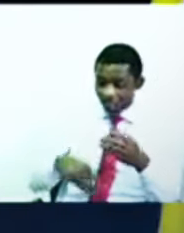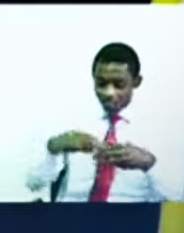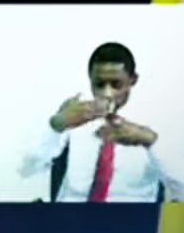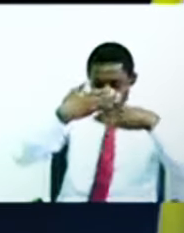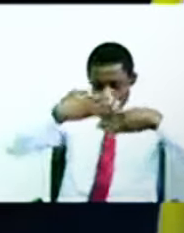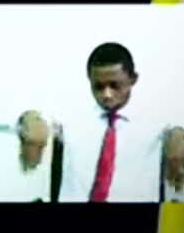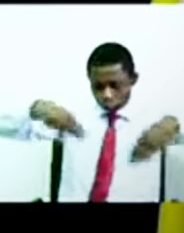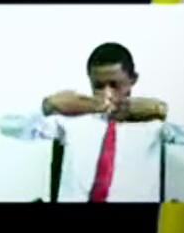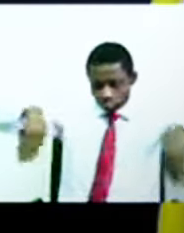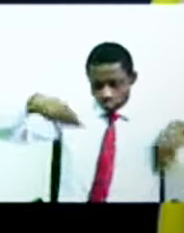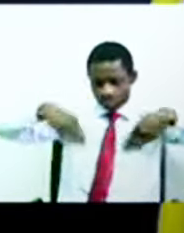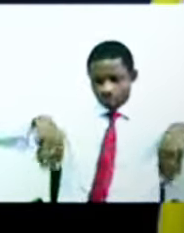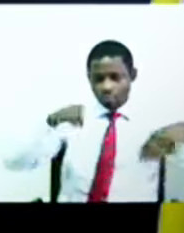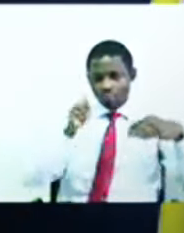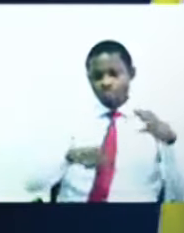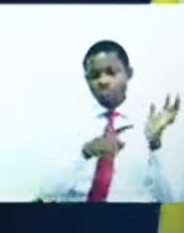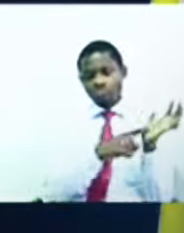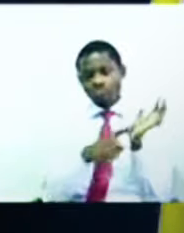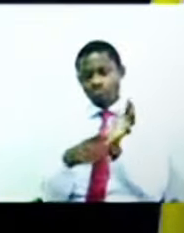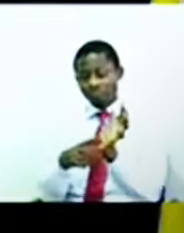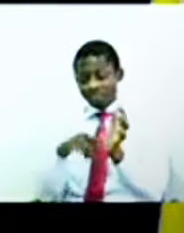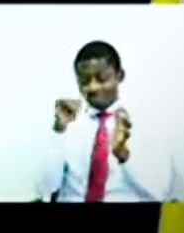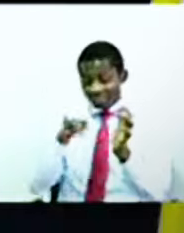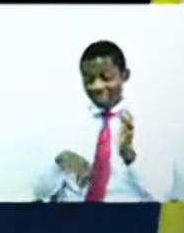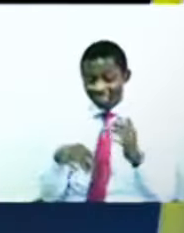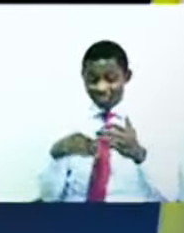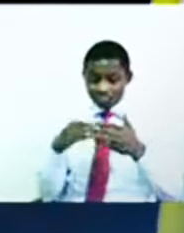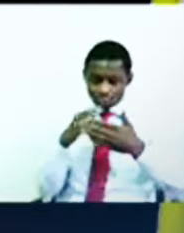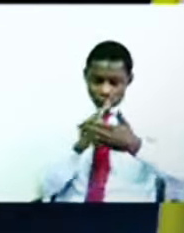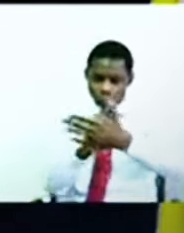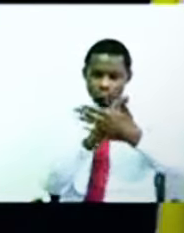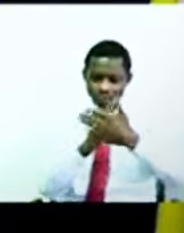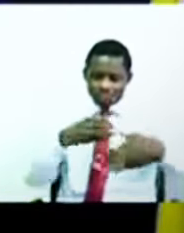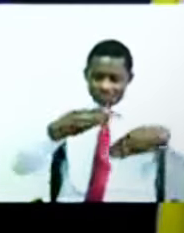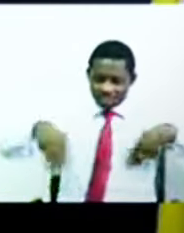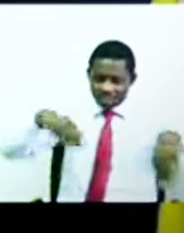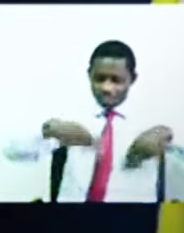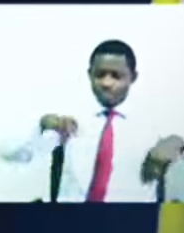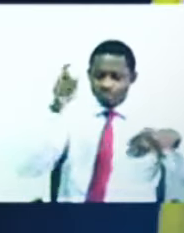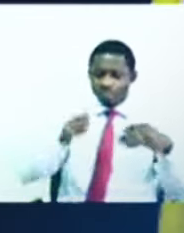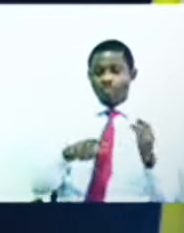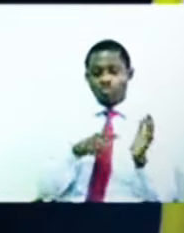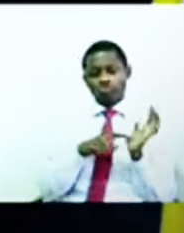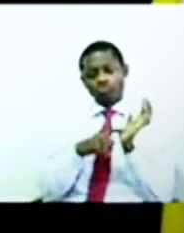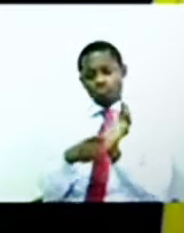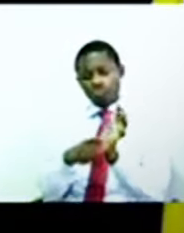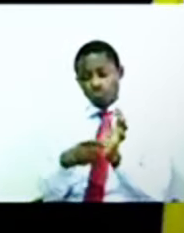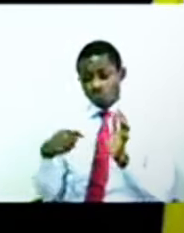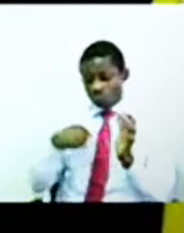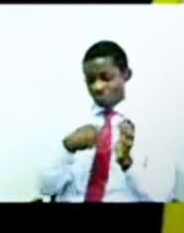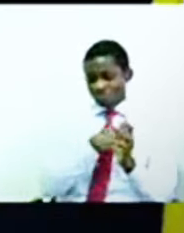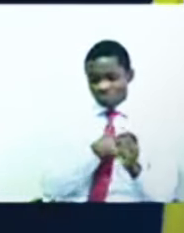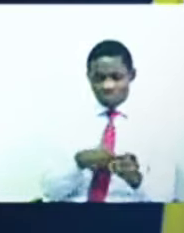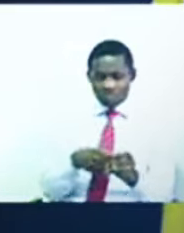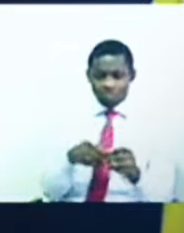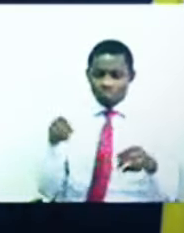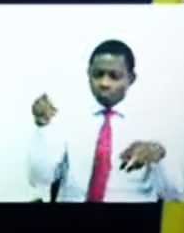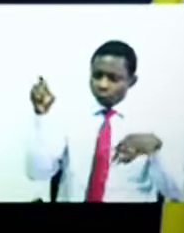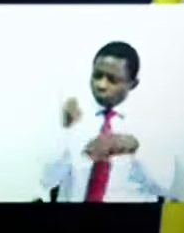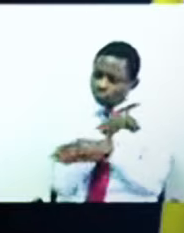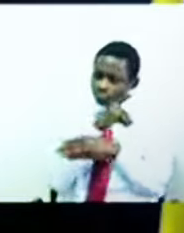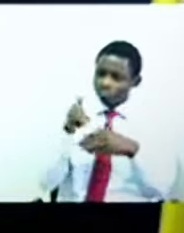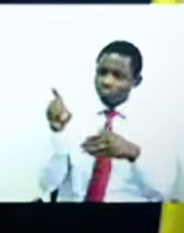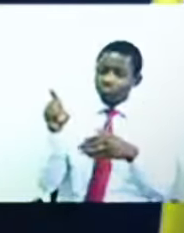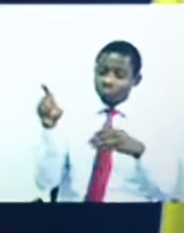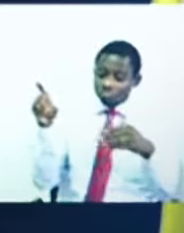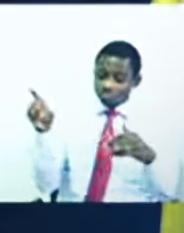No, lines of resistance. As share, you're the share too. We should discipline our appetites. As I say, you're born modern. Say, you're better. You're